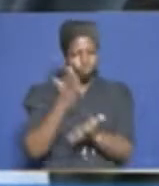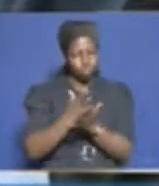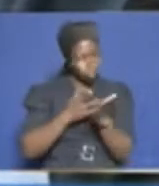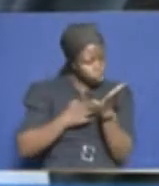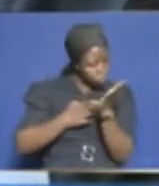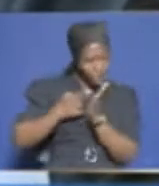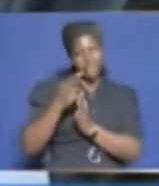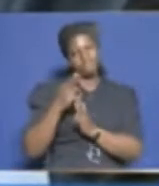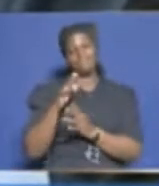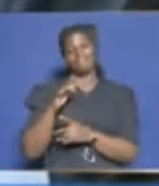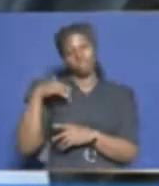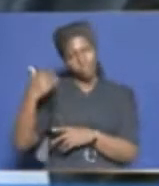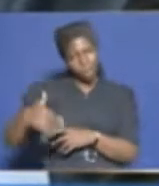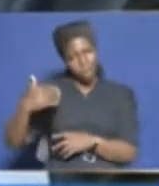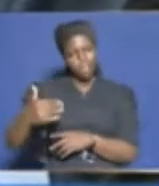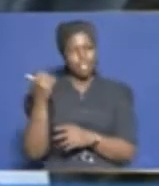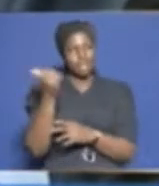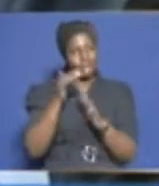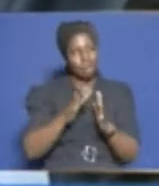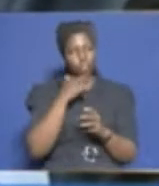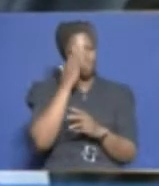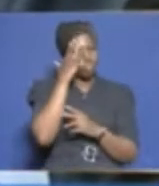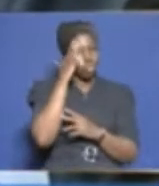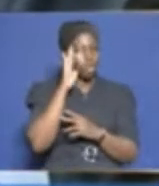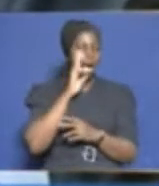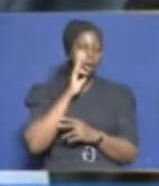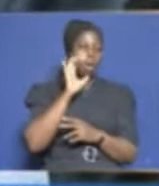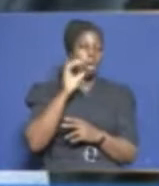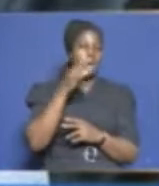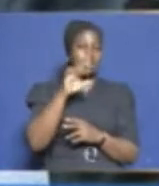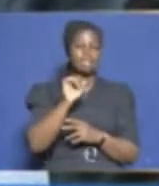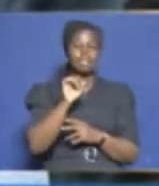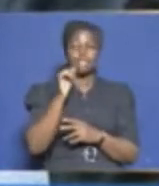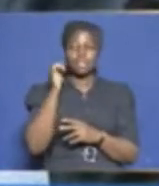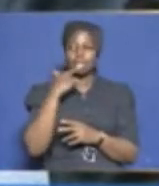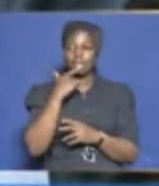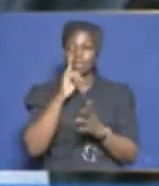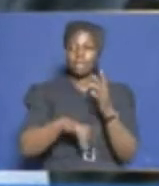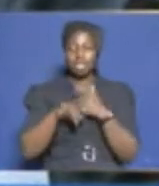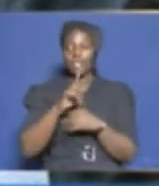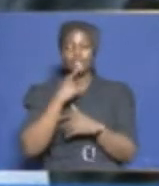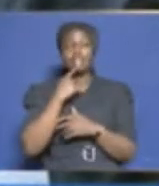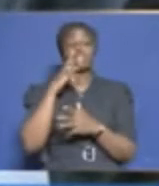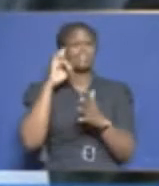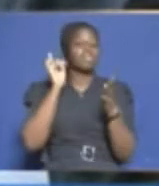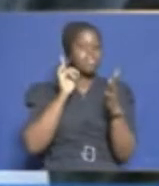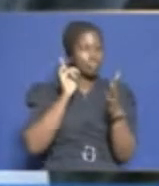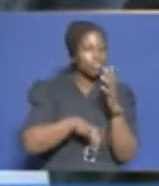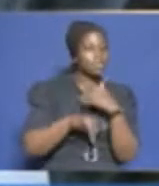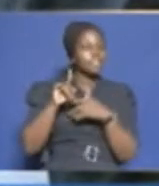honest. Anyone who knows Uncle Chris knows that he said what you needed to hear when you needed to hear